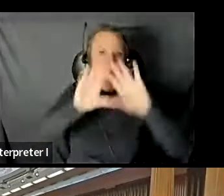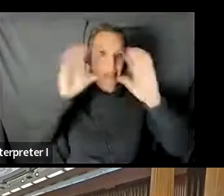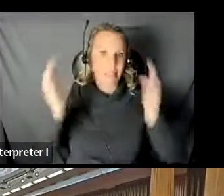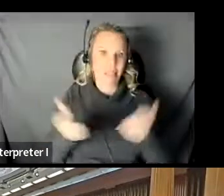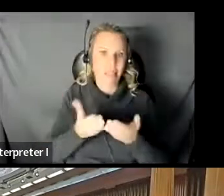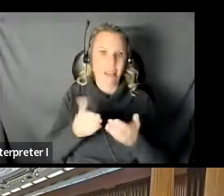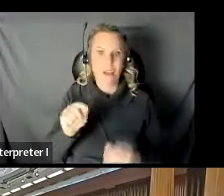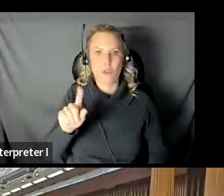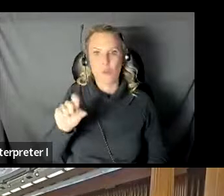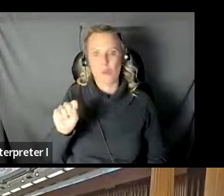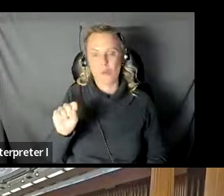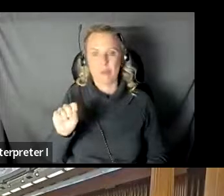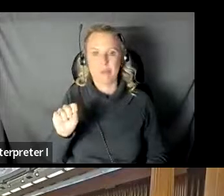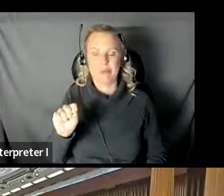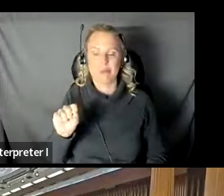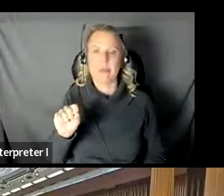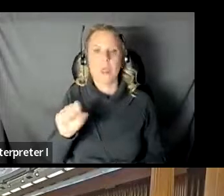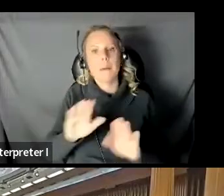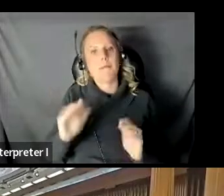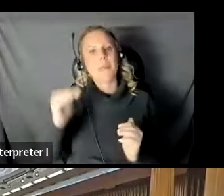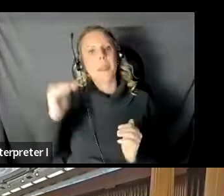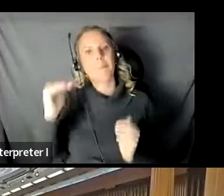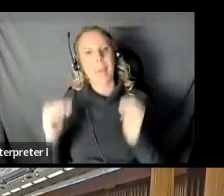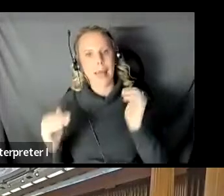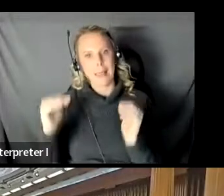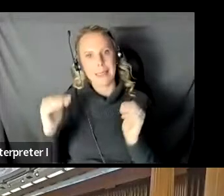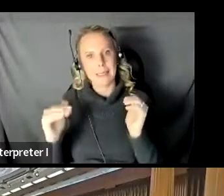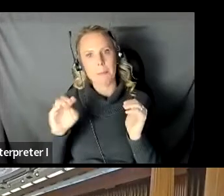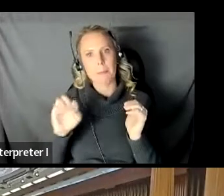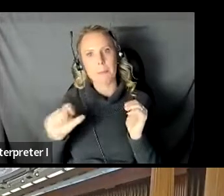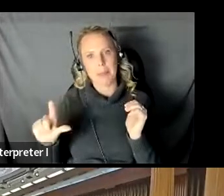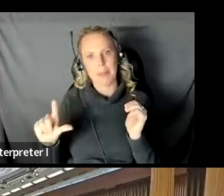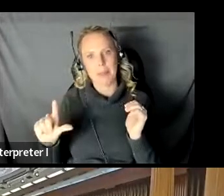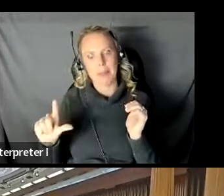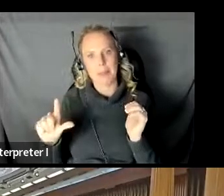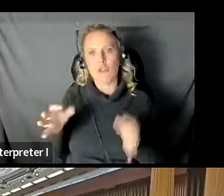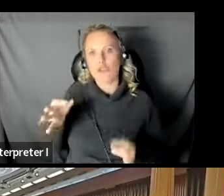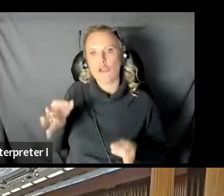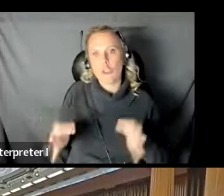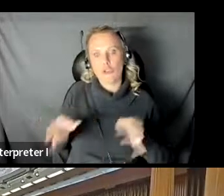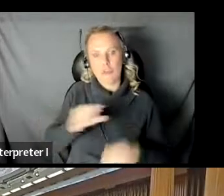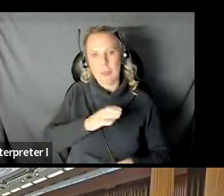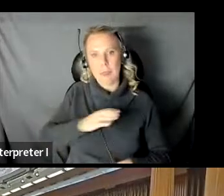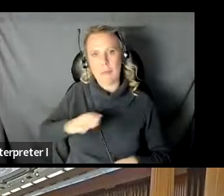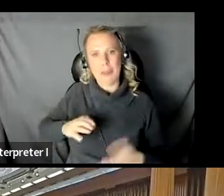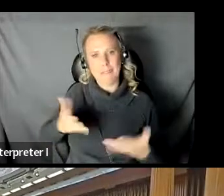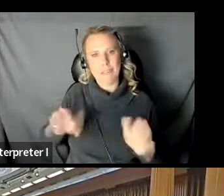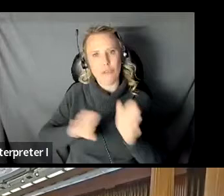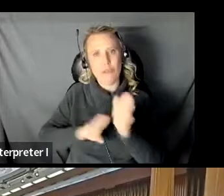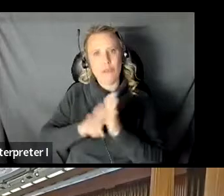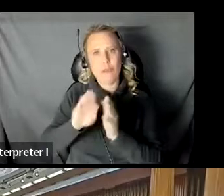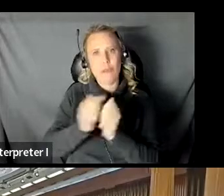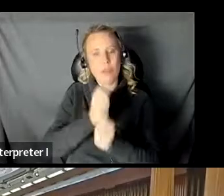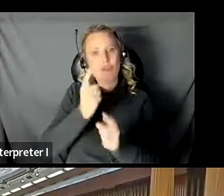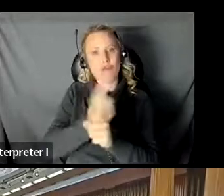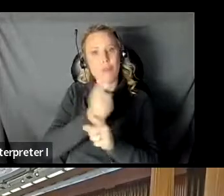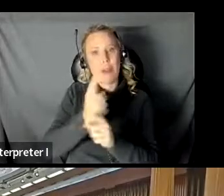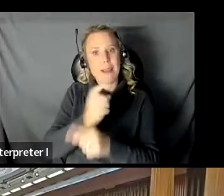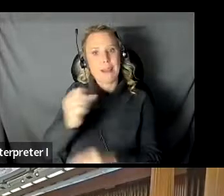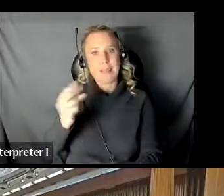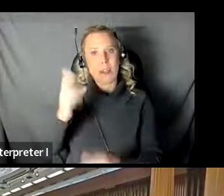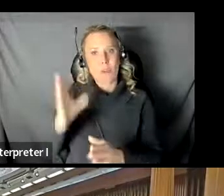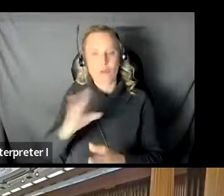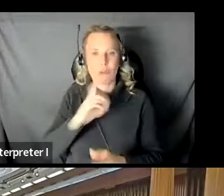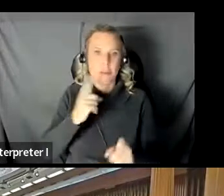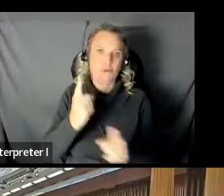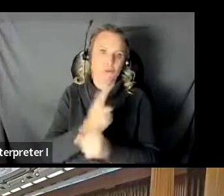answer here. A balanced bill that the Judiciary Committee has developed with the right stakeholders is the right